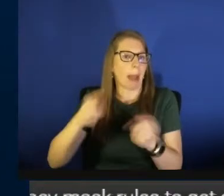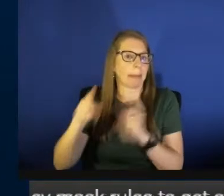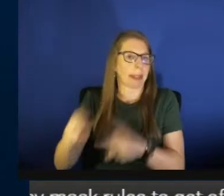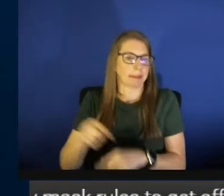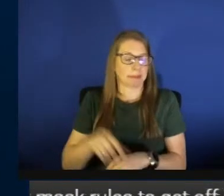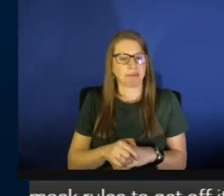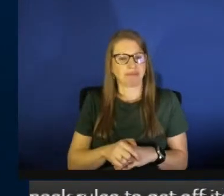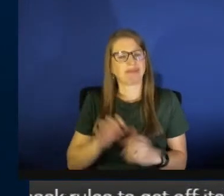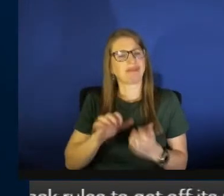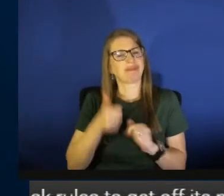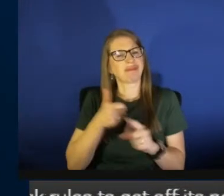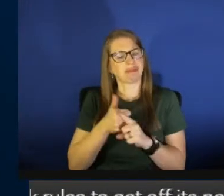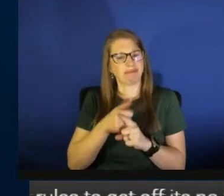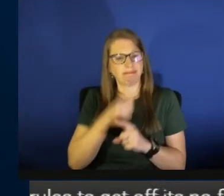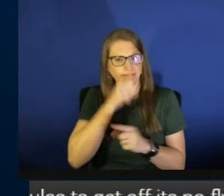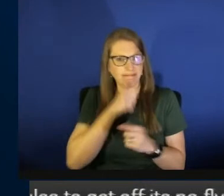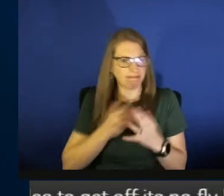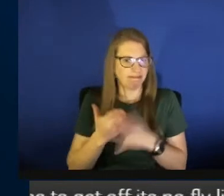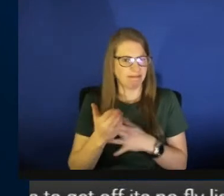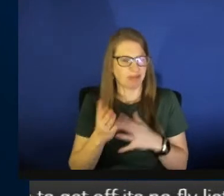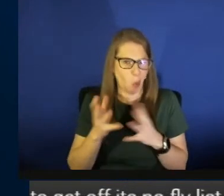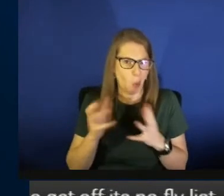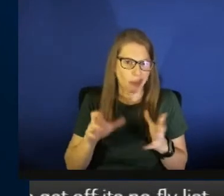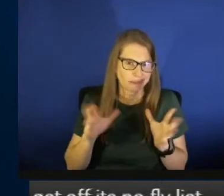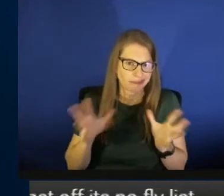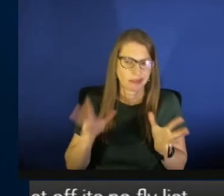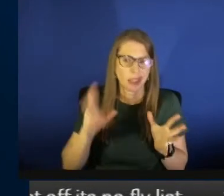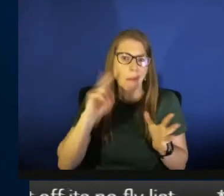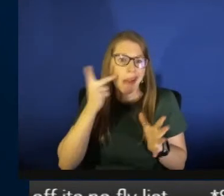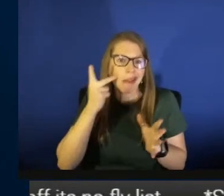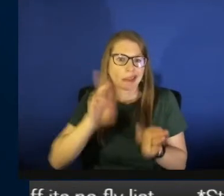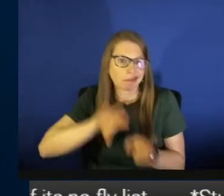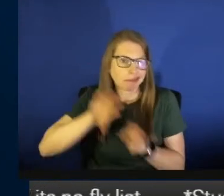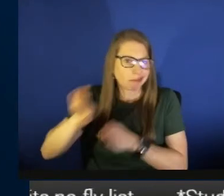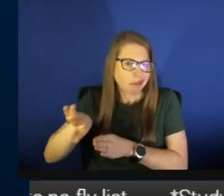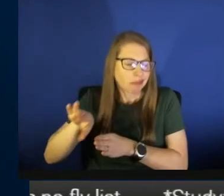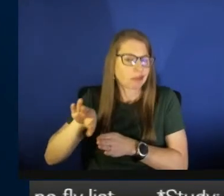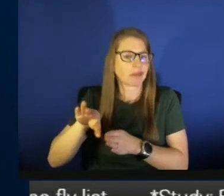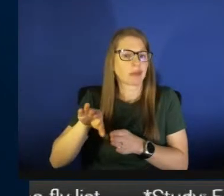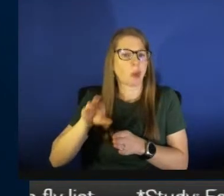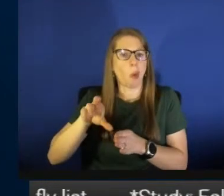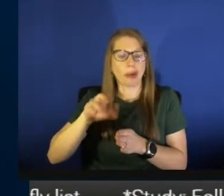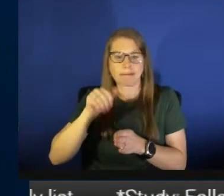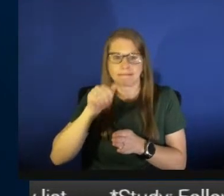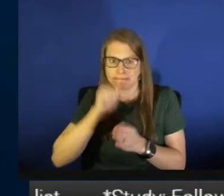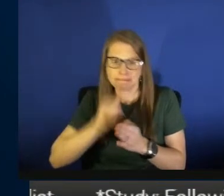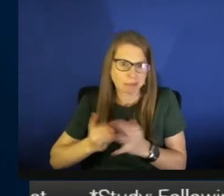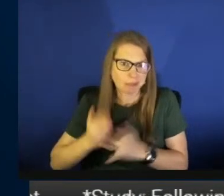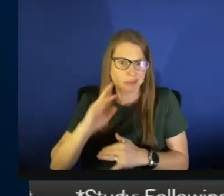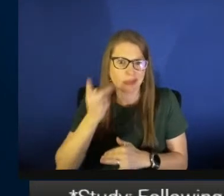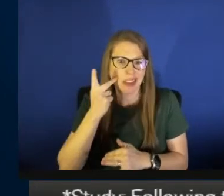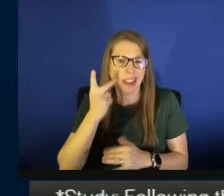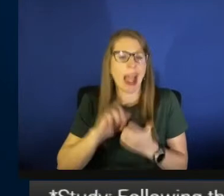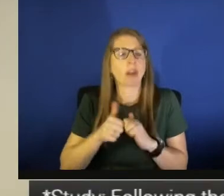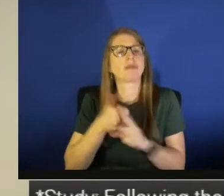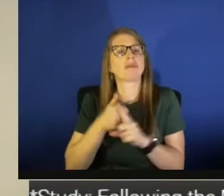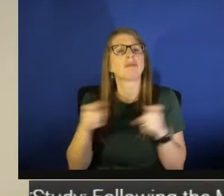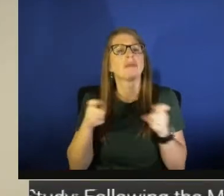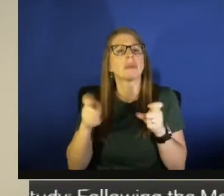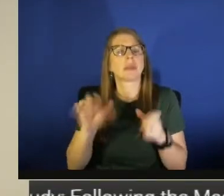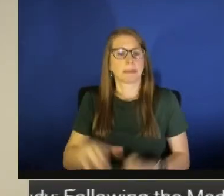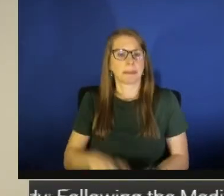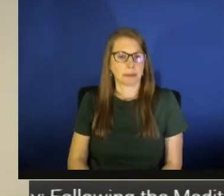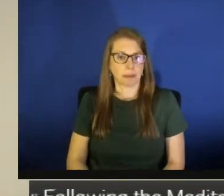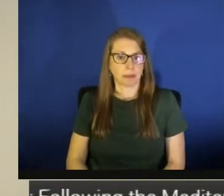you push back through the politics of it, the noise, as we say? How did you manage that? Yeah, I mean, dealing